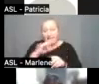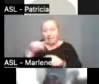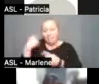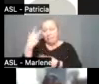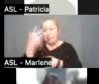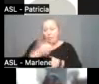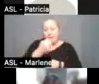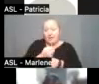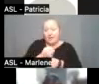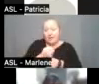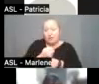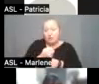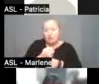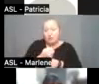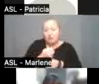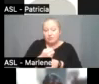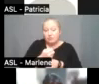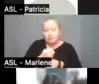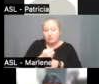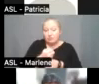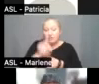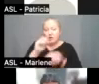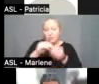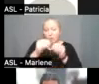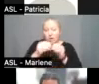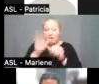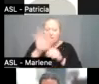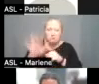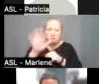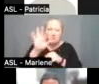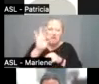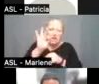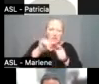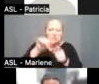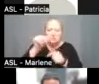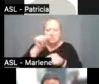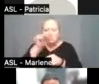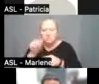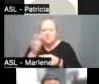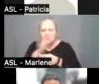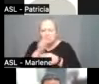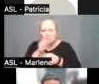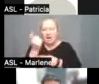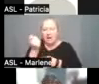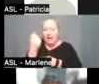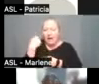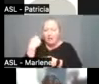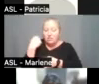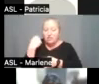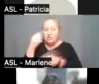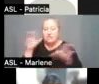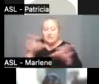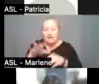years um the rate has been around you know nine to ten percent um last year we did